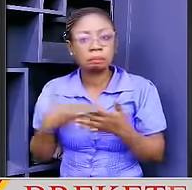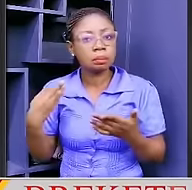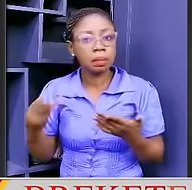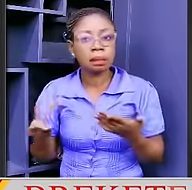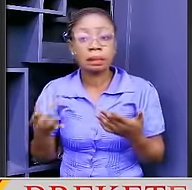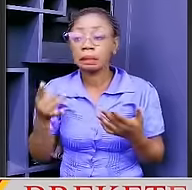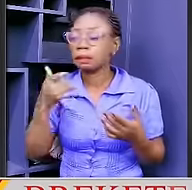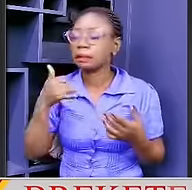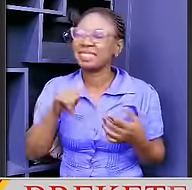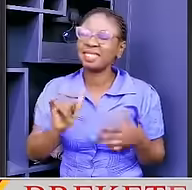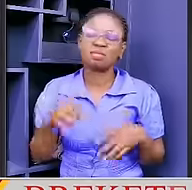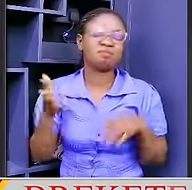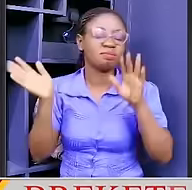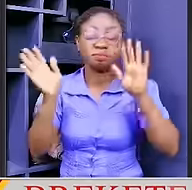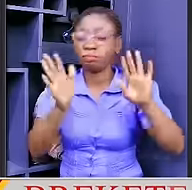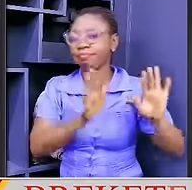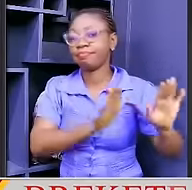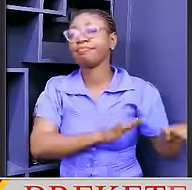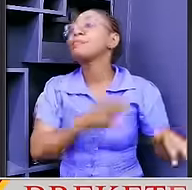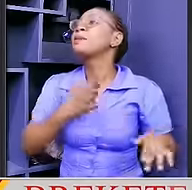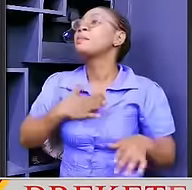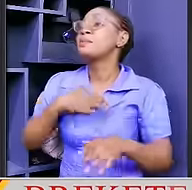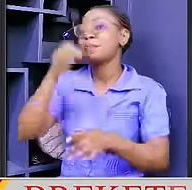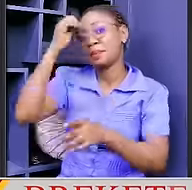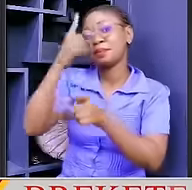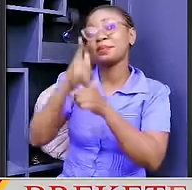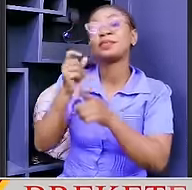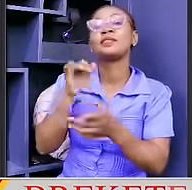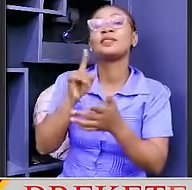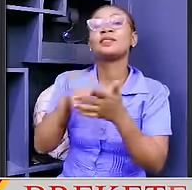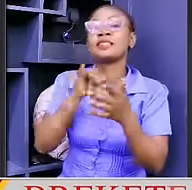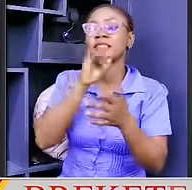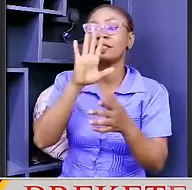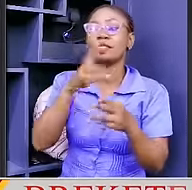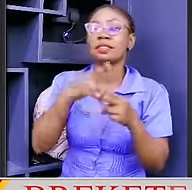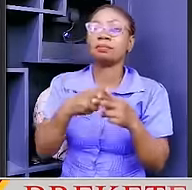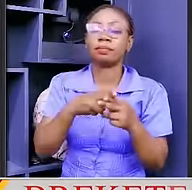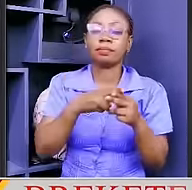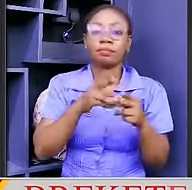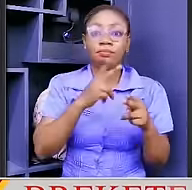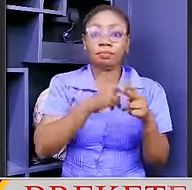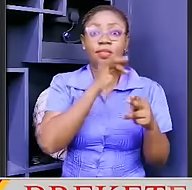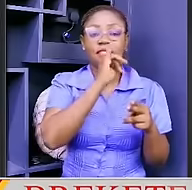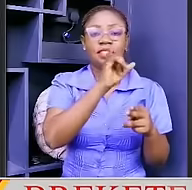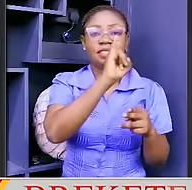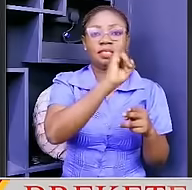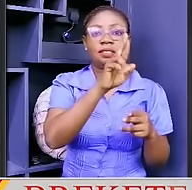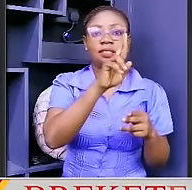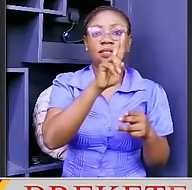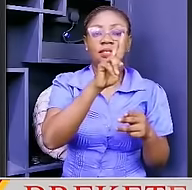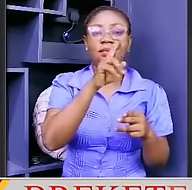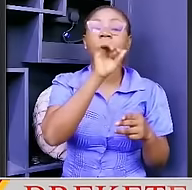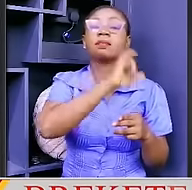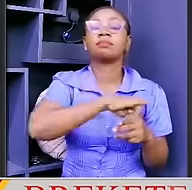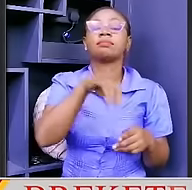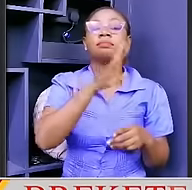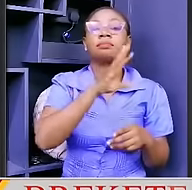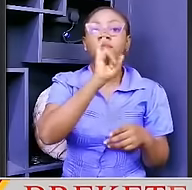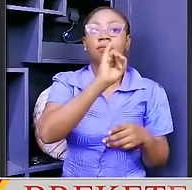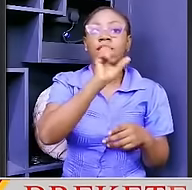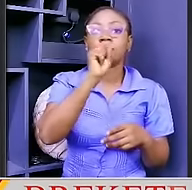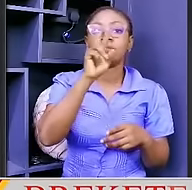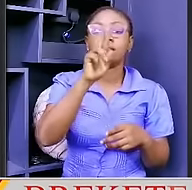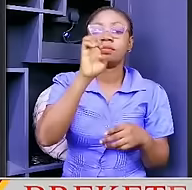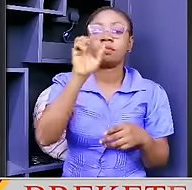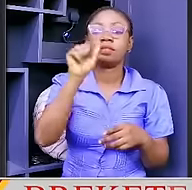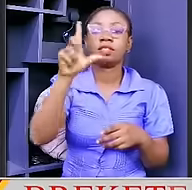Yet. Anyways, my brother, what be your name? My name is Israel Jerry, sir. Israel Jerry. Yes, sir. Now,